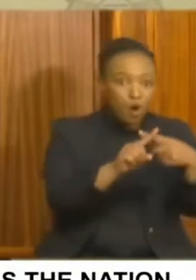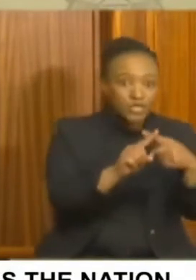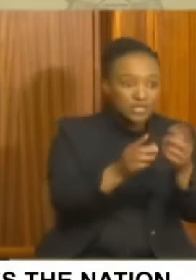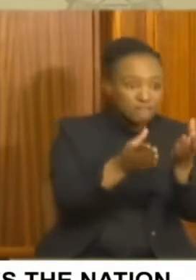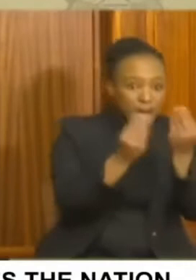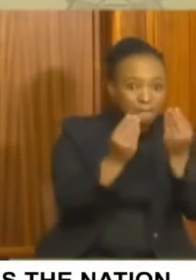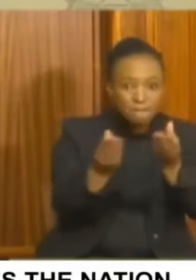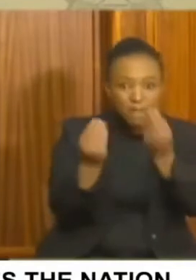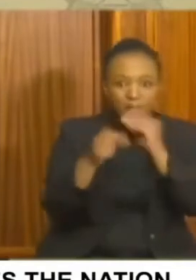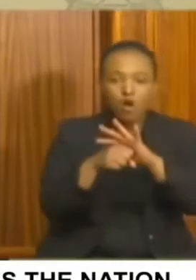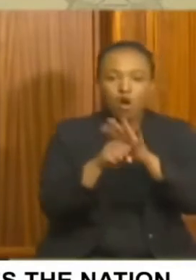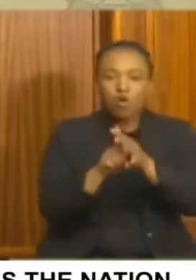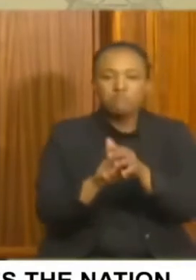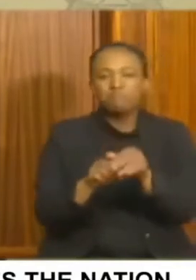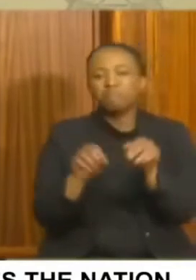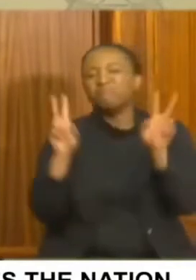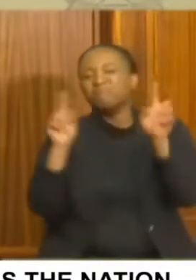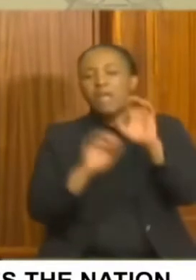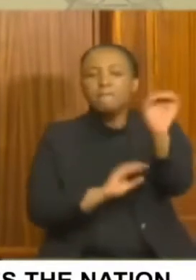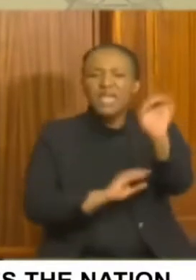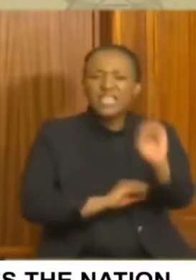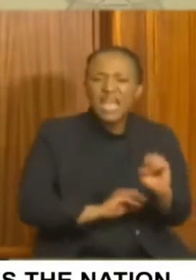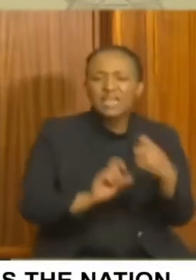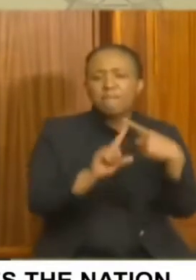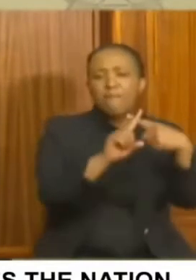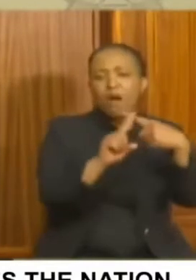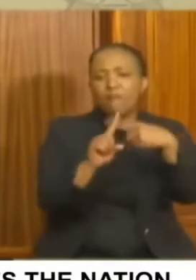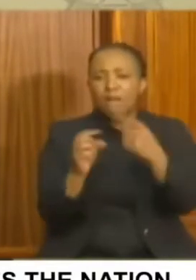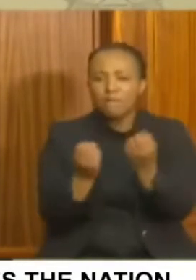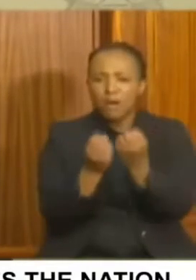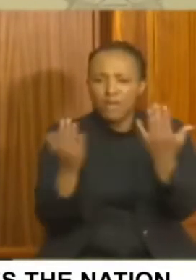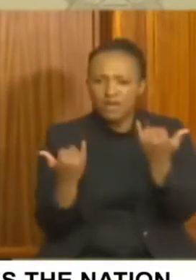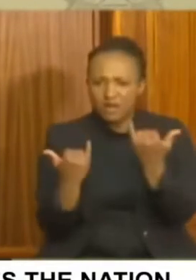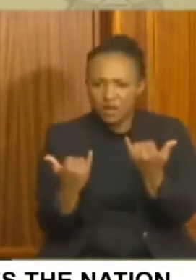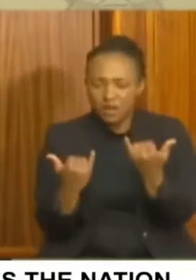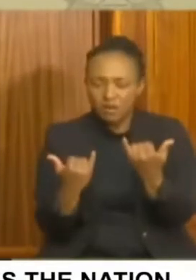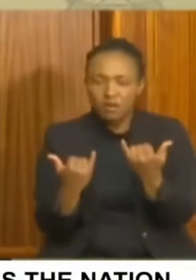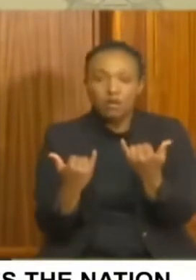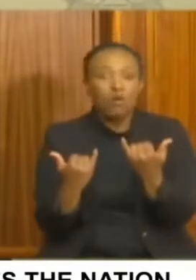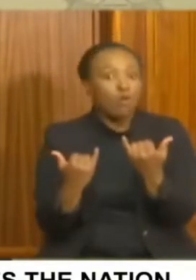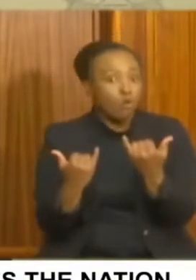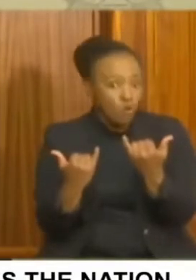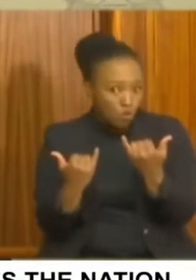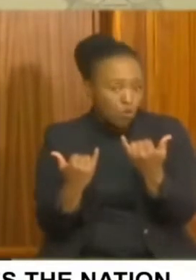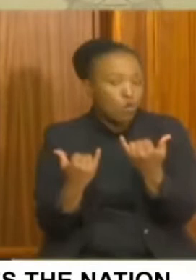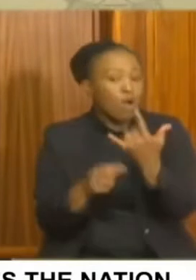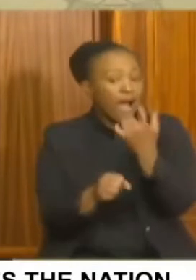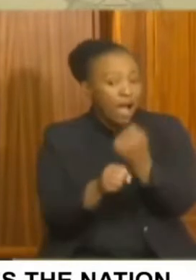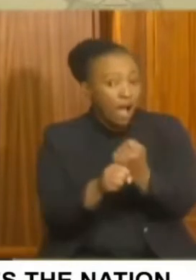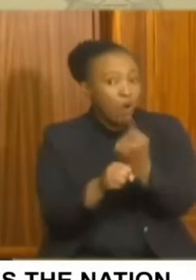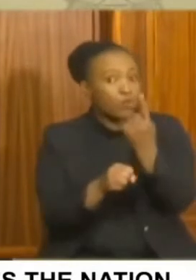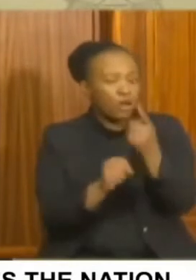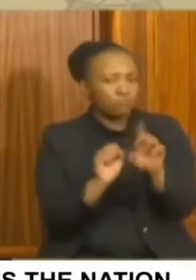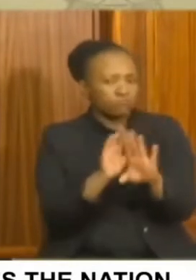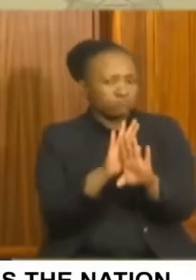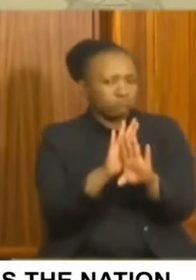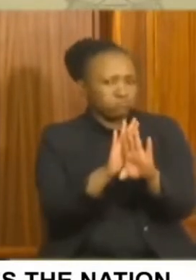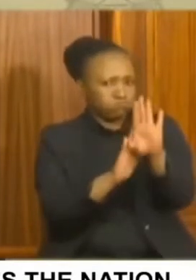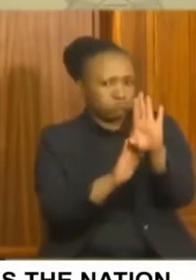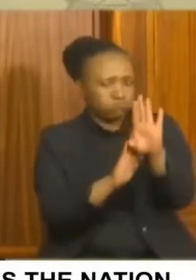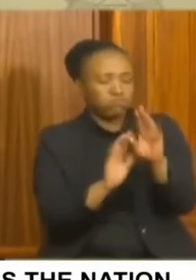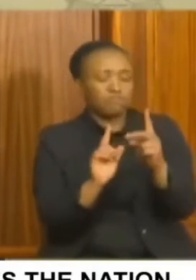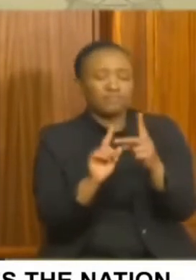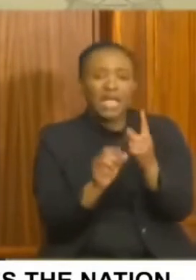the correct, so-called positivity rate, is continuing to rise in Gauteng,